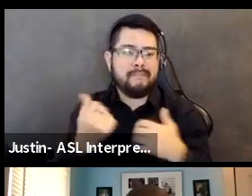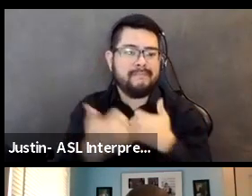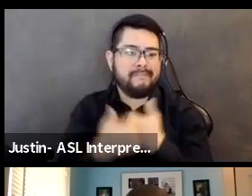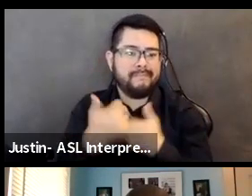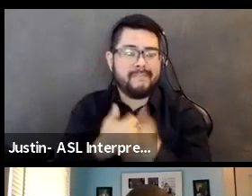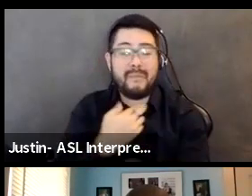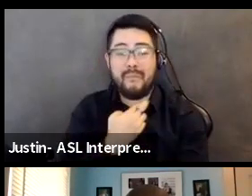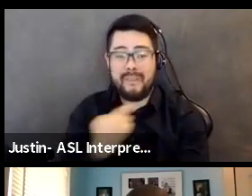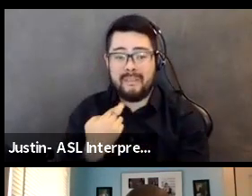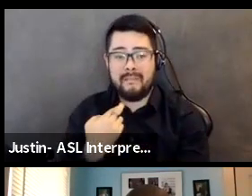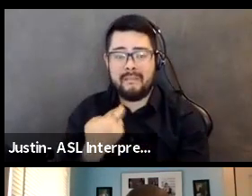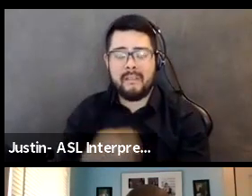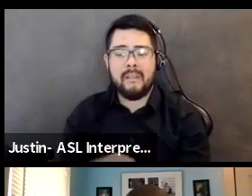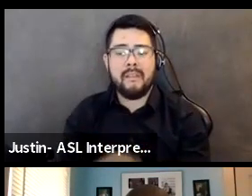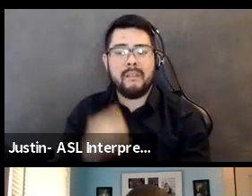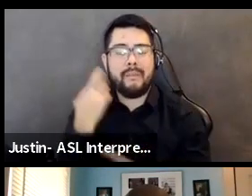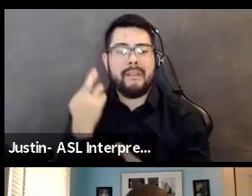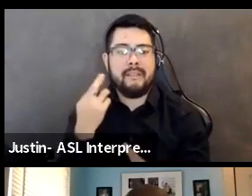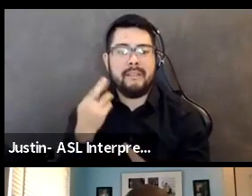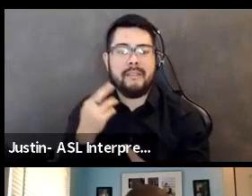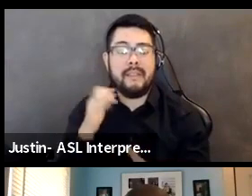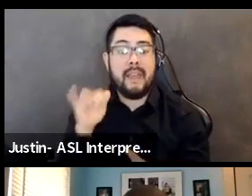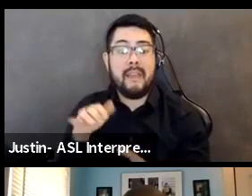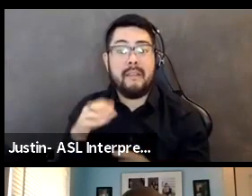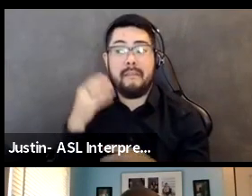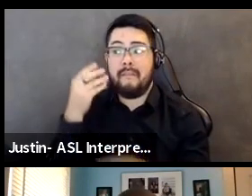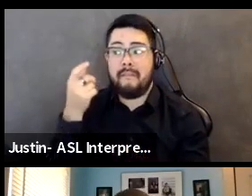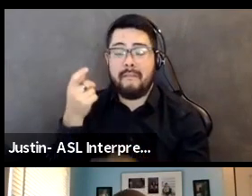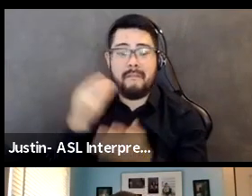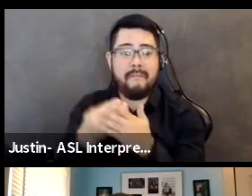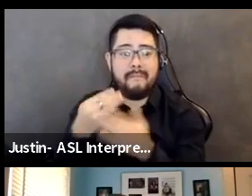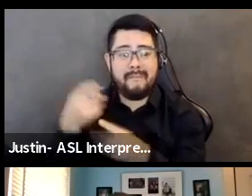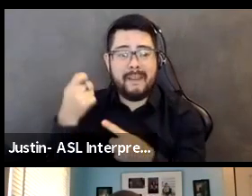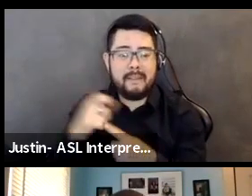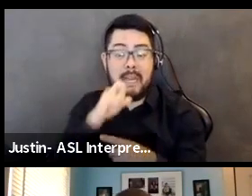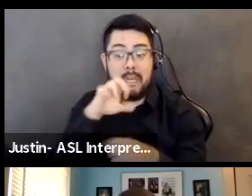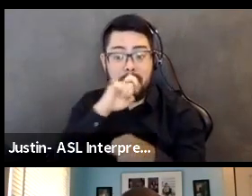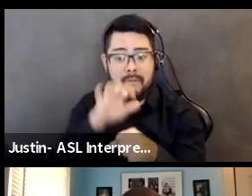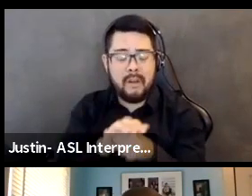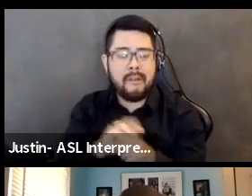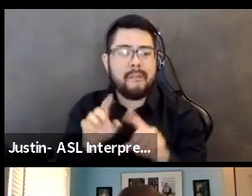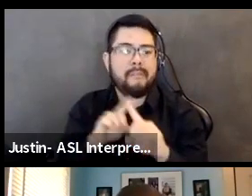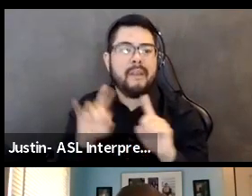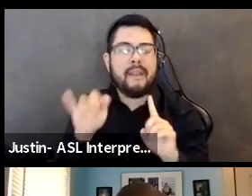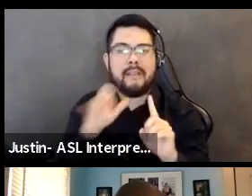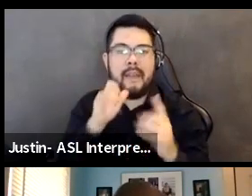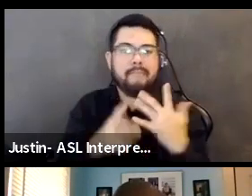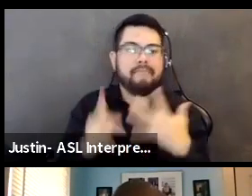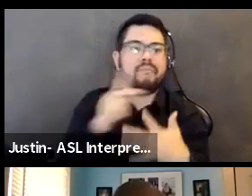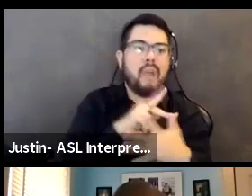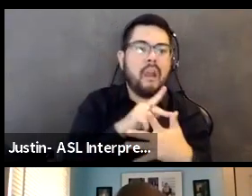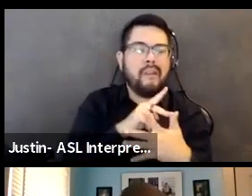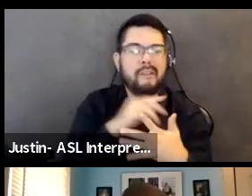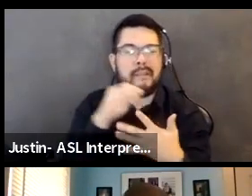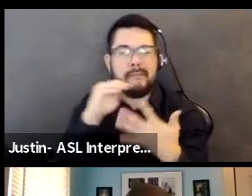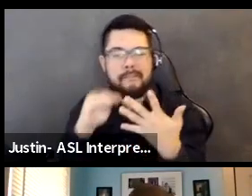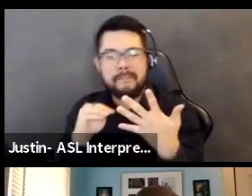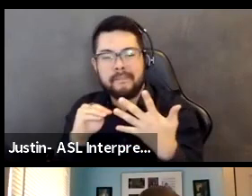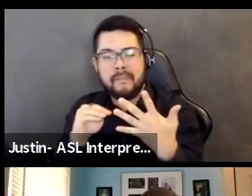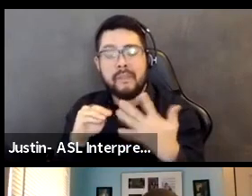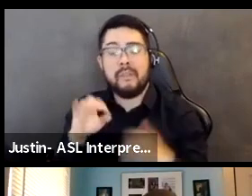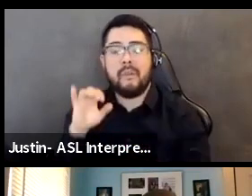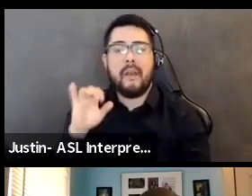uh unconfirmed funds but that's the lower end of of the ban so i feel comfortable with that